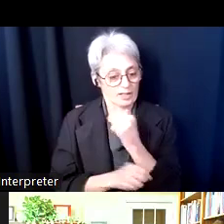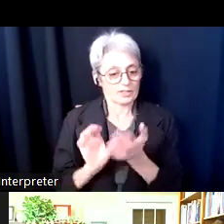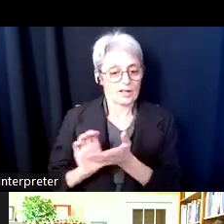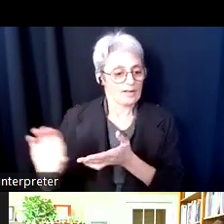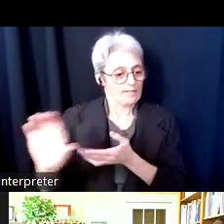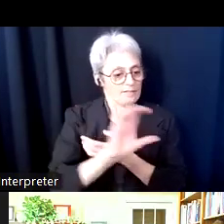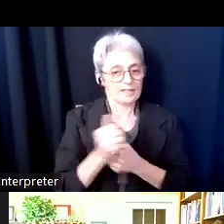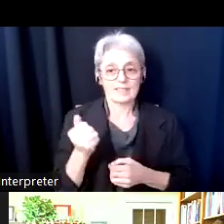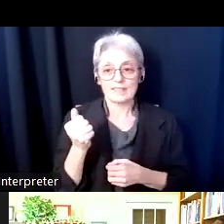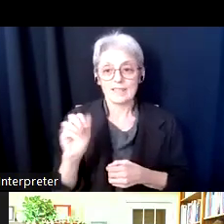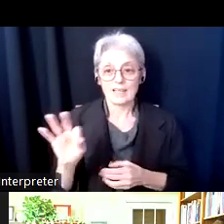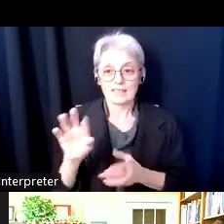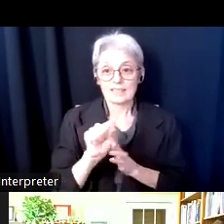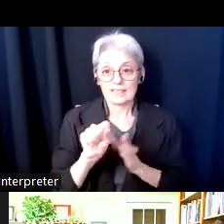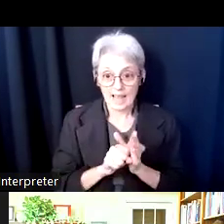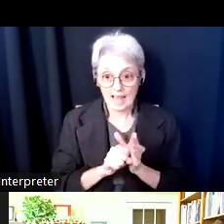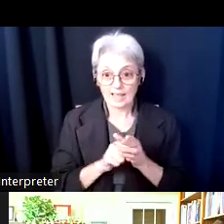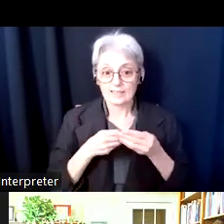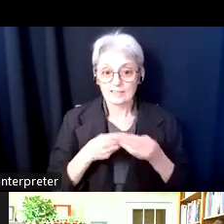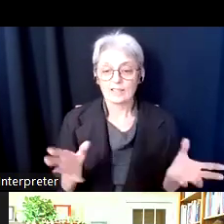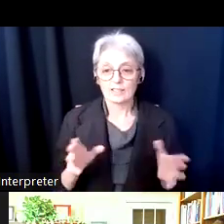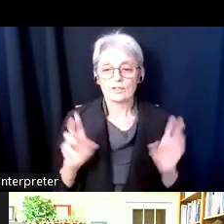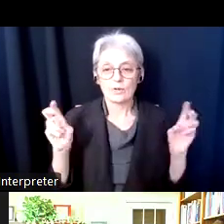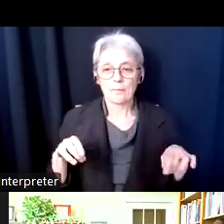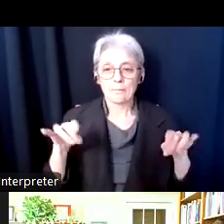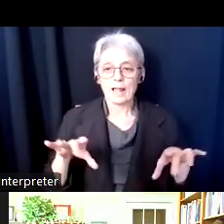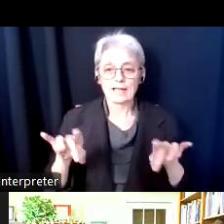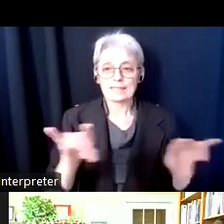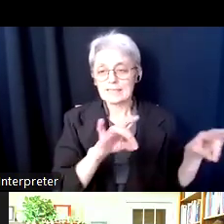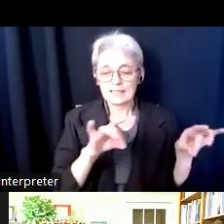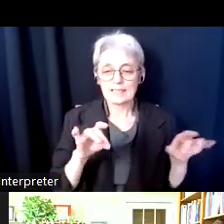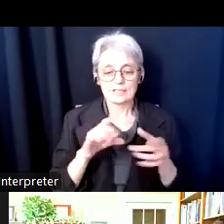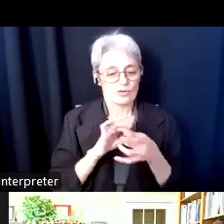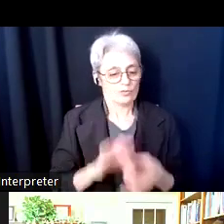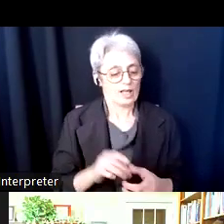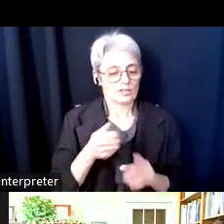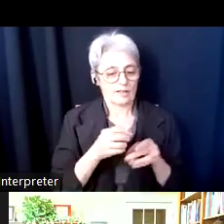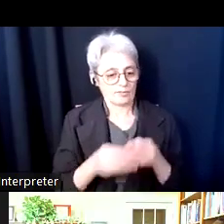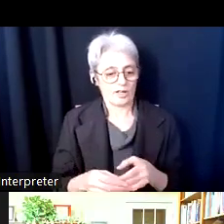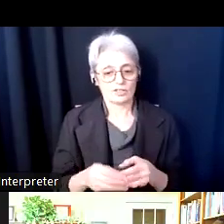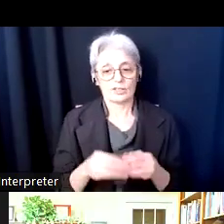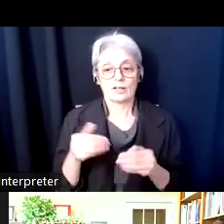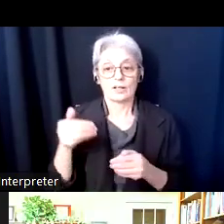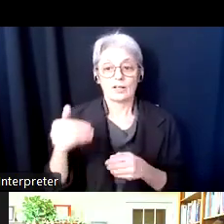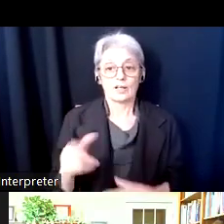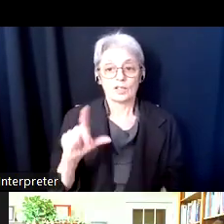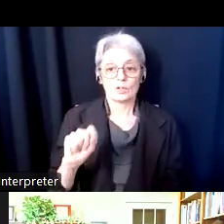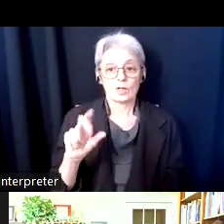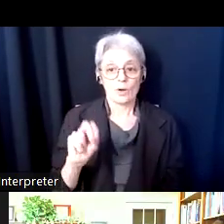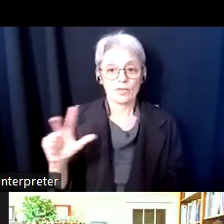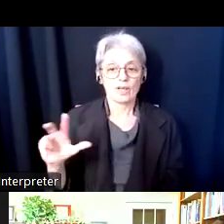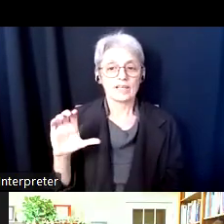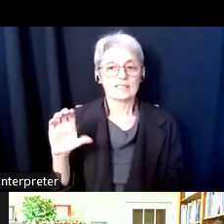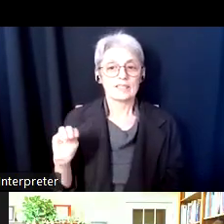to plant seeds around self-direction. In 2003, according to CMS,